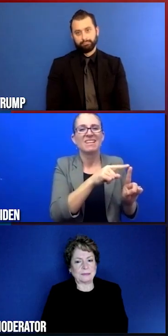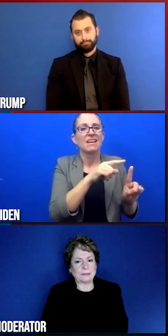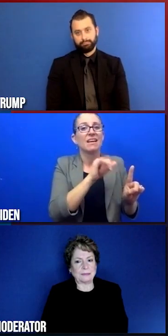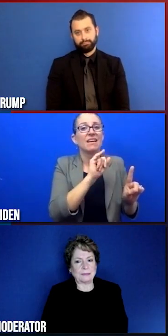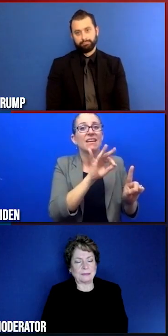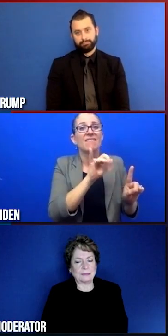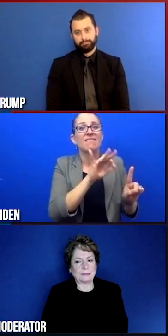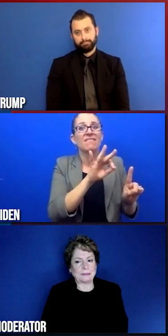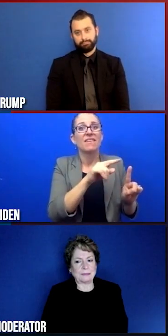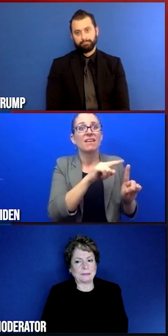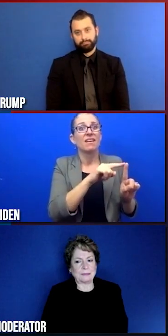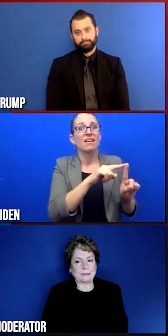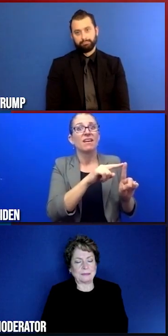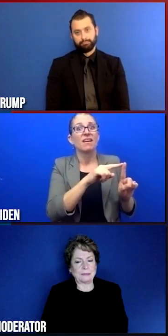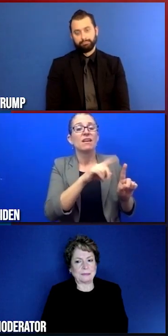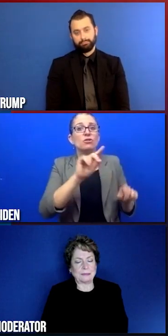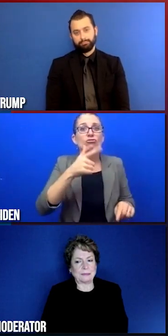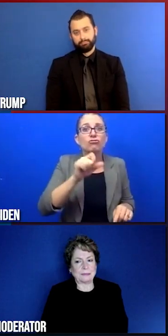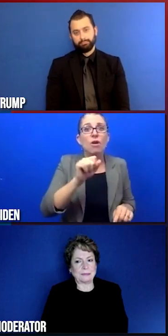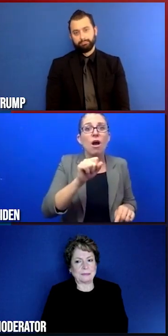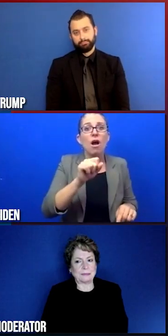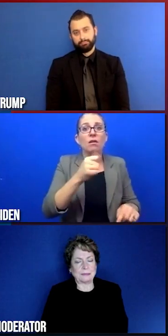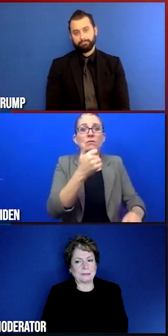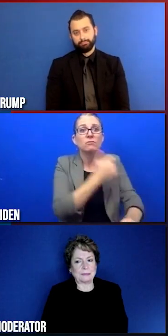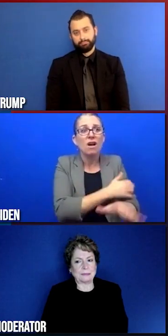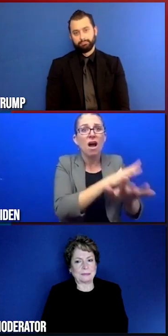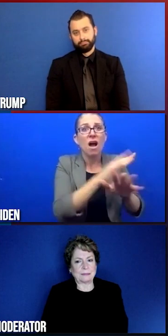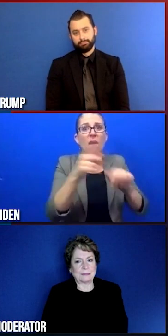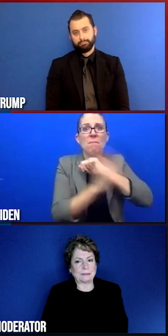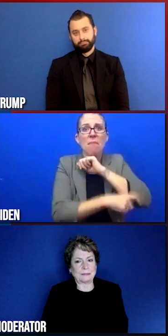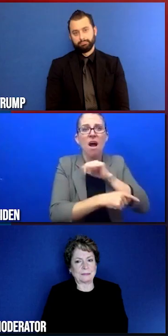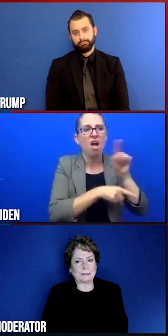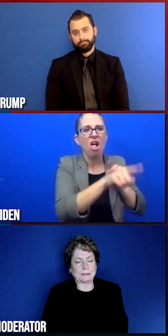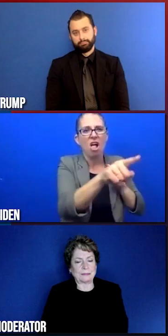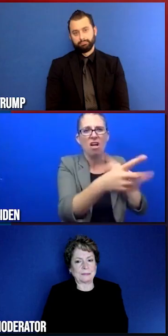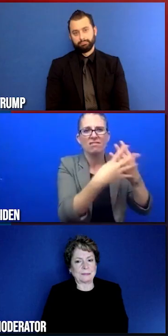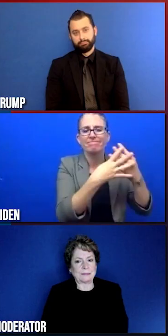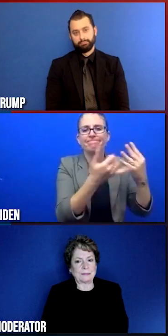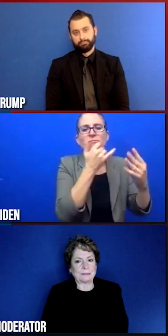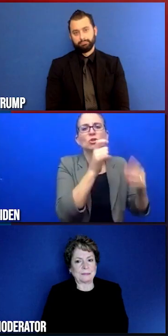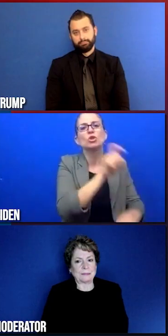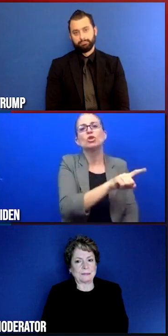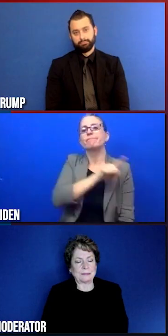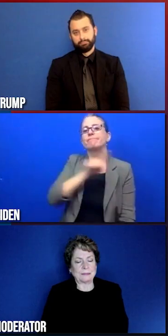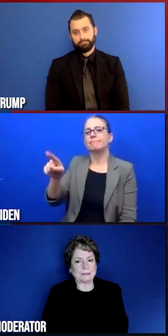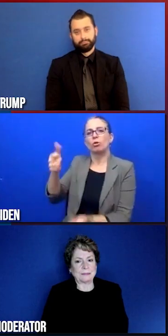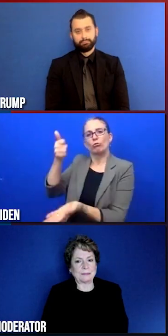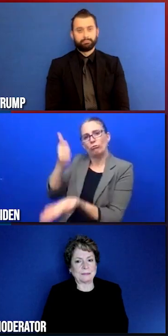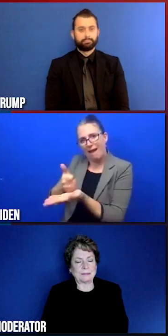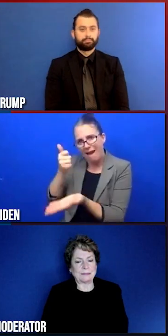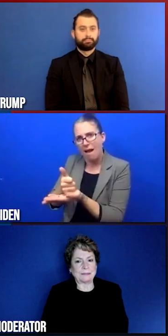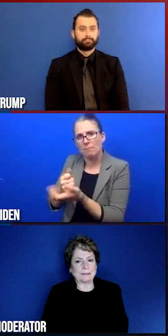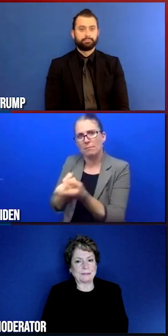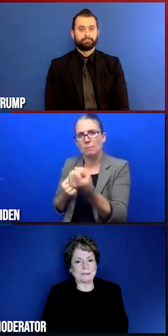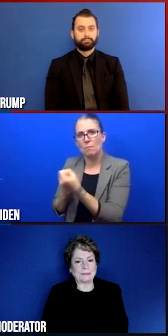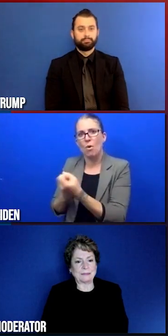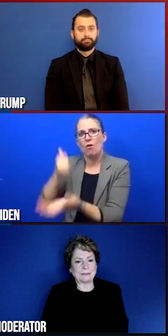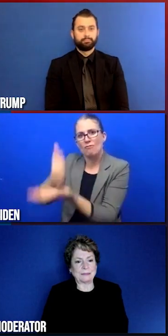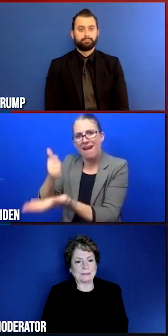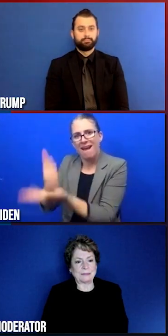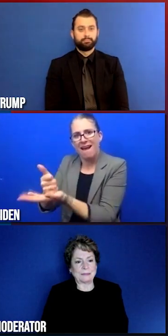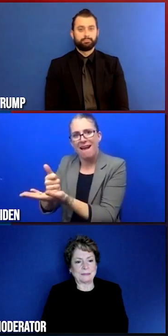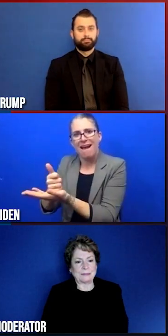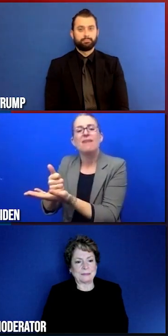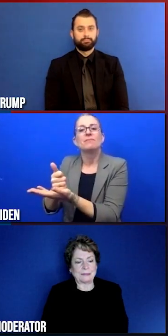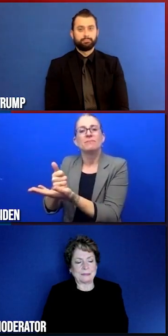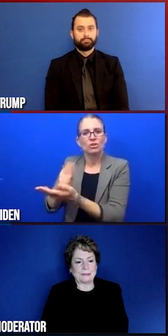the board. That's what we should be spending money on. That's why I set up drug courts, which were never funded by our Republican friends. They should